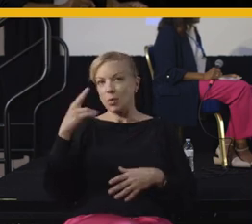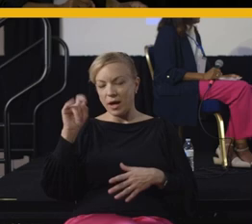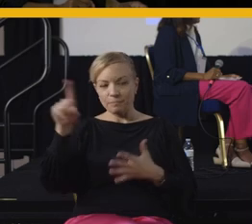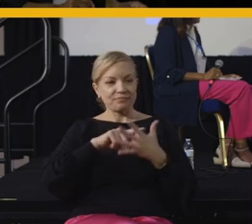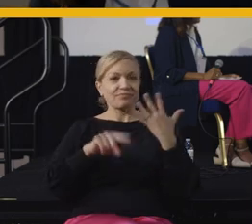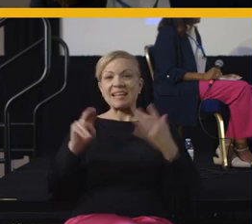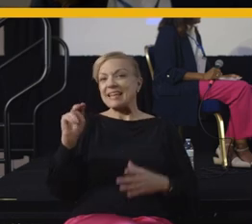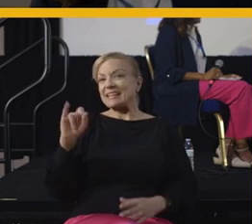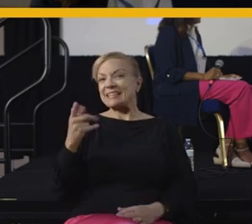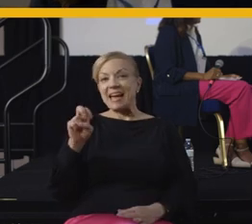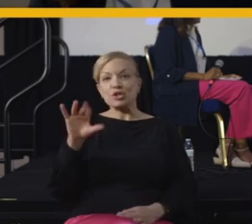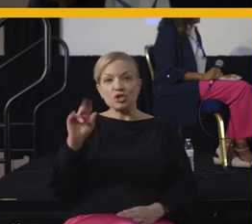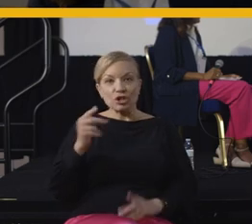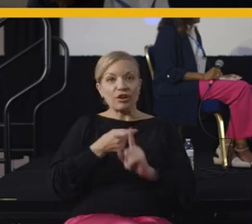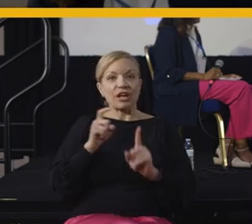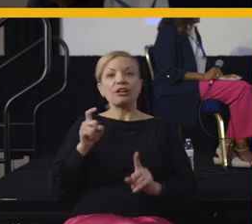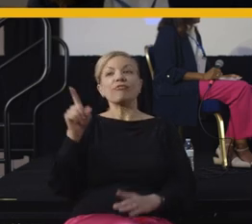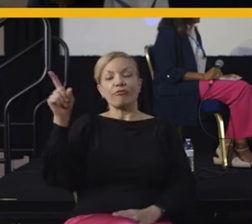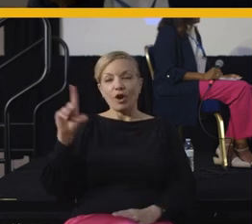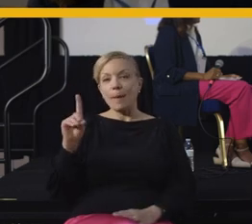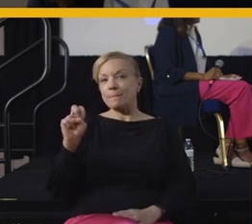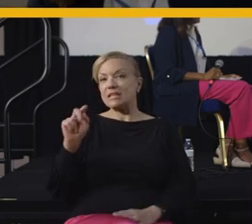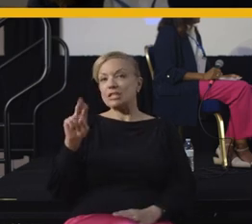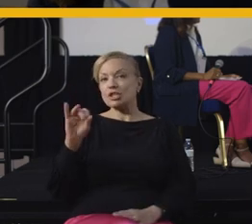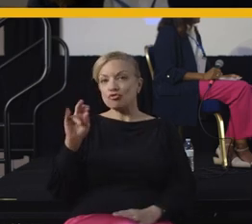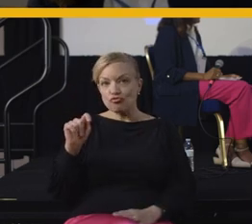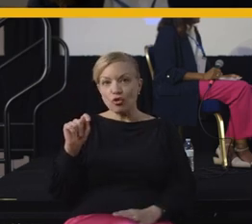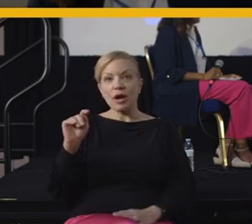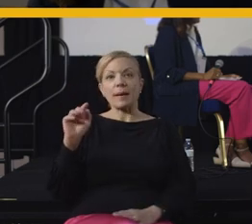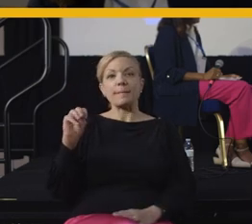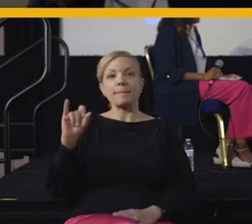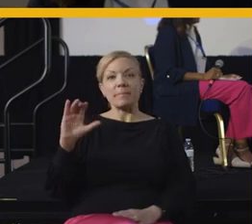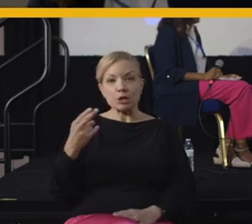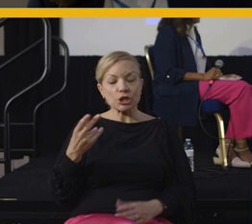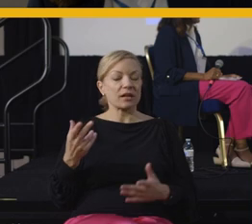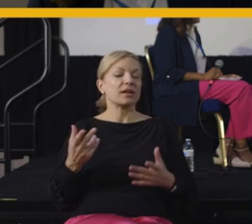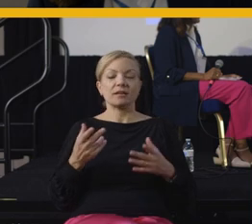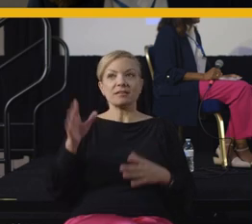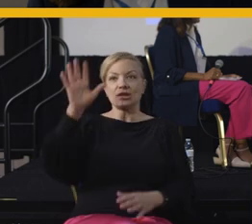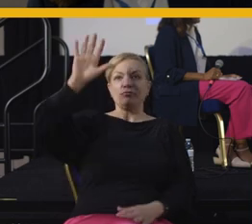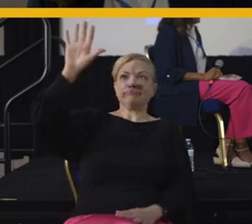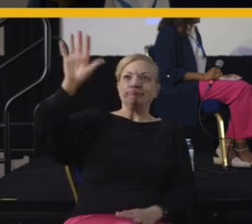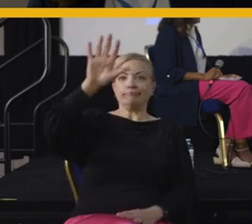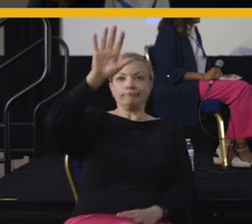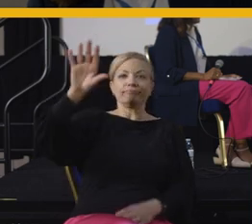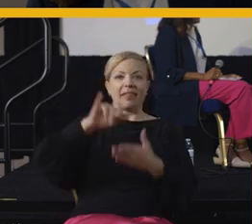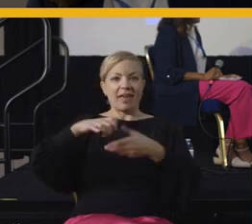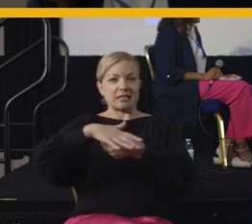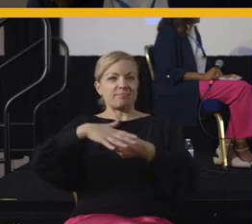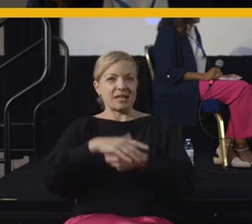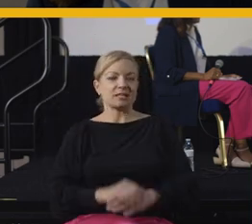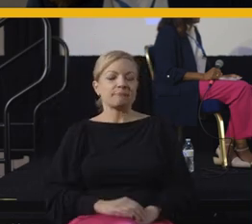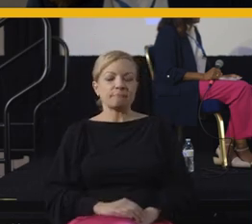Nigerian storytellers from Detroit, Michigan, and it kind of spans that space.